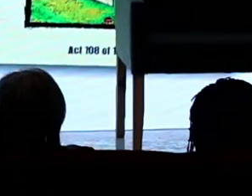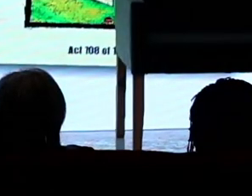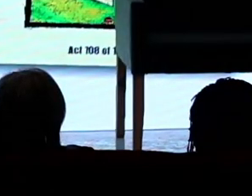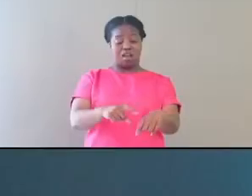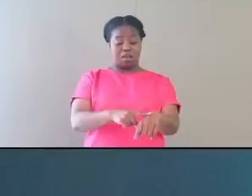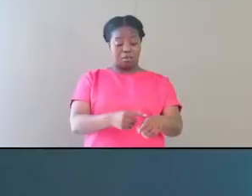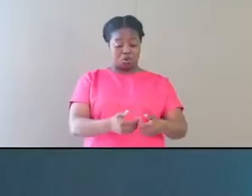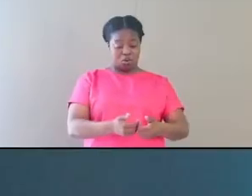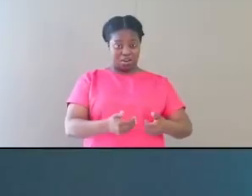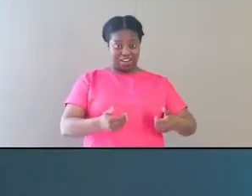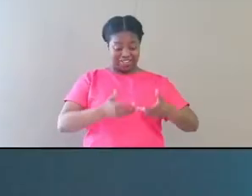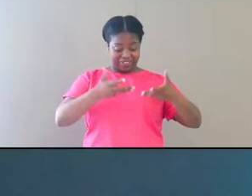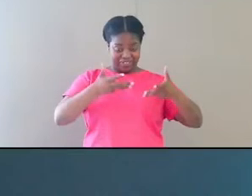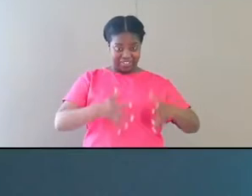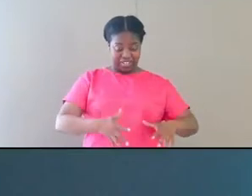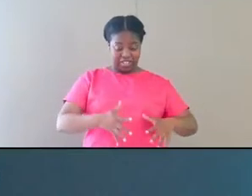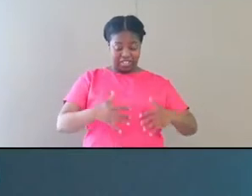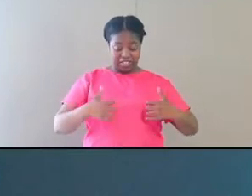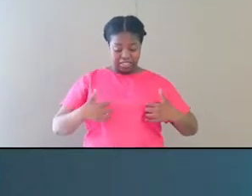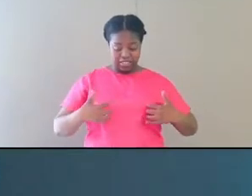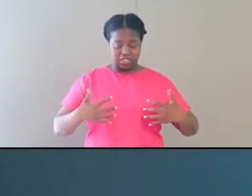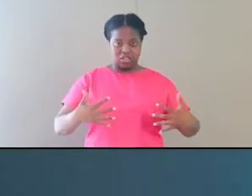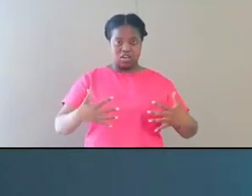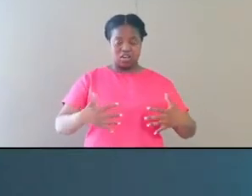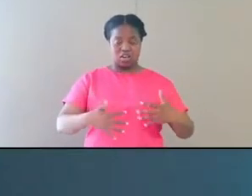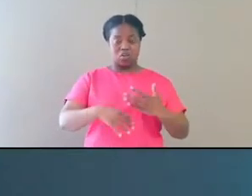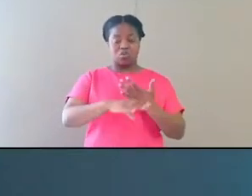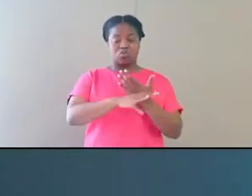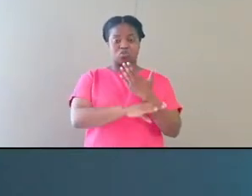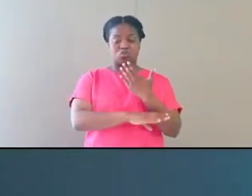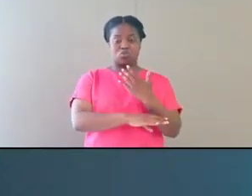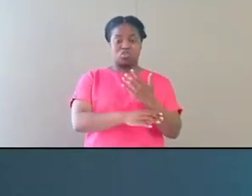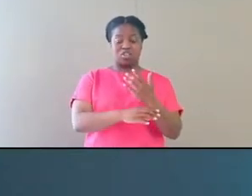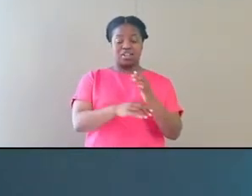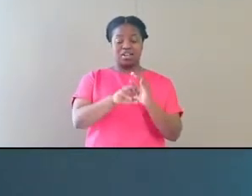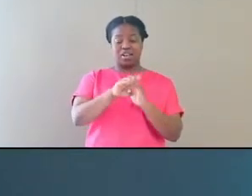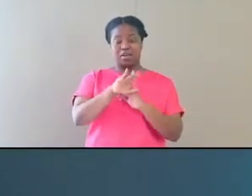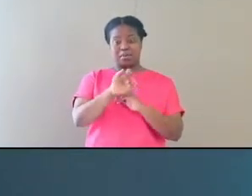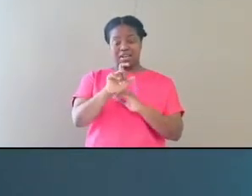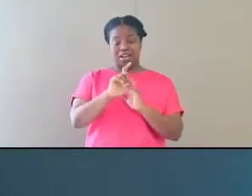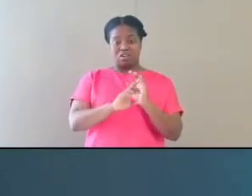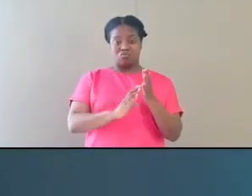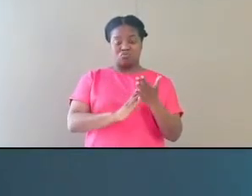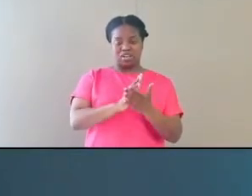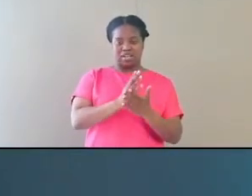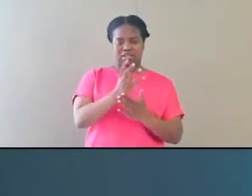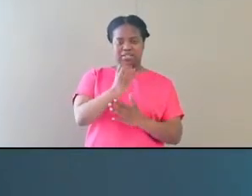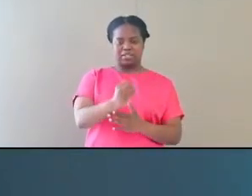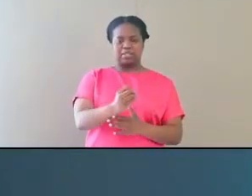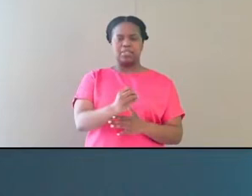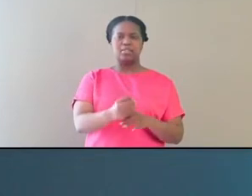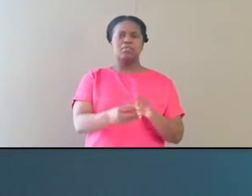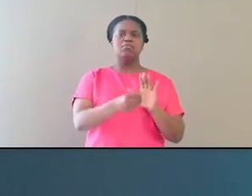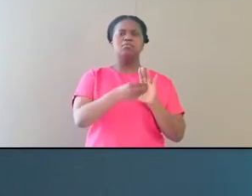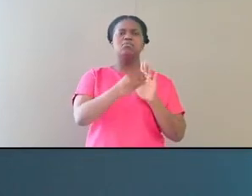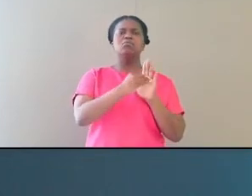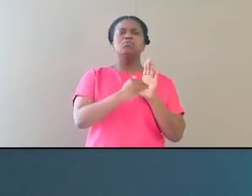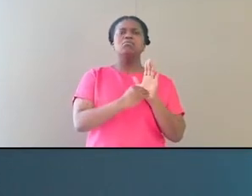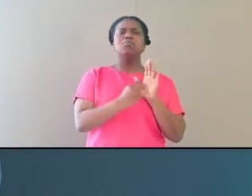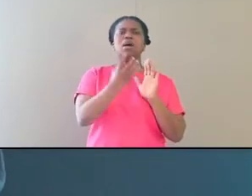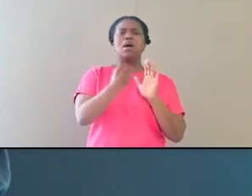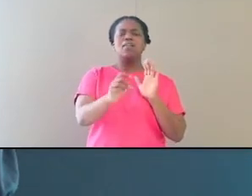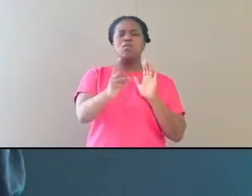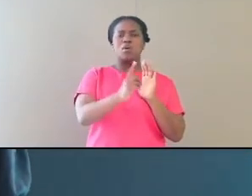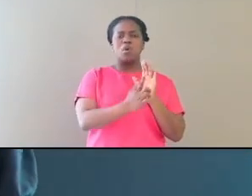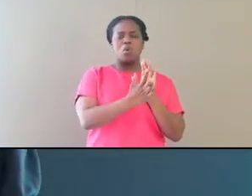apartheid into a constitutional democracy with the Bill of Rights. And our Bill of Rights included what we called in